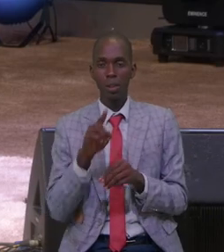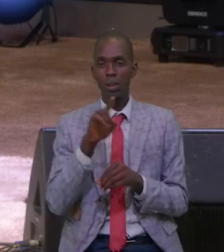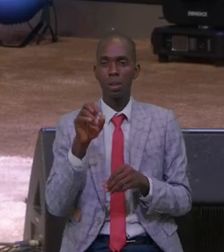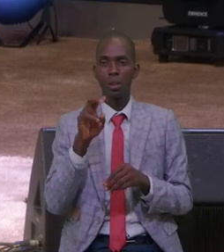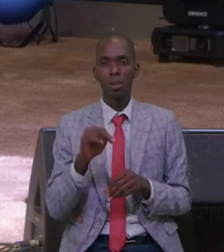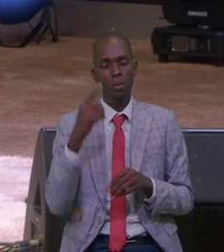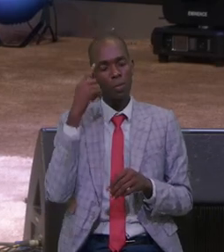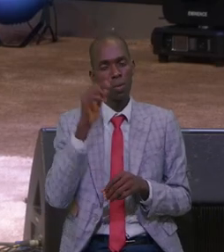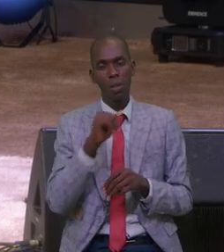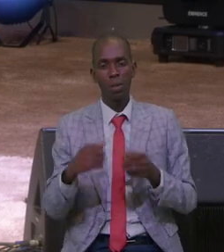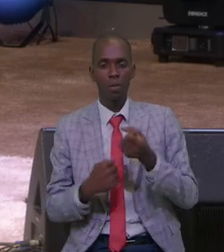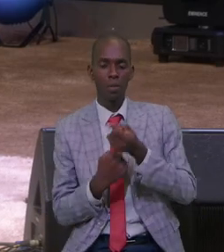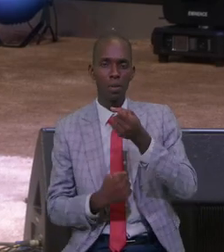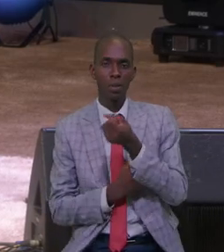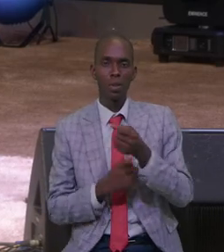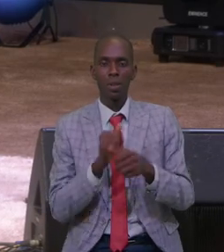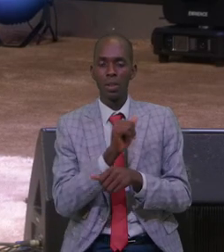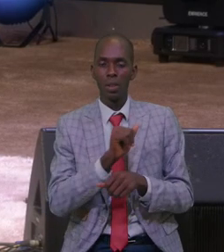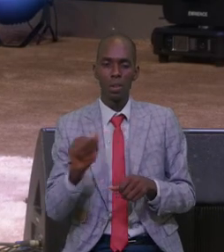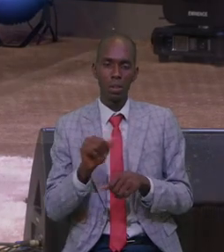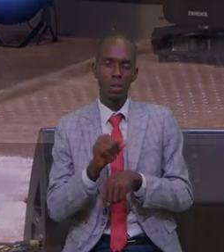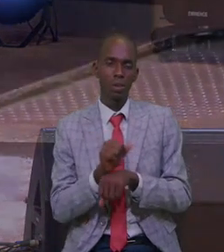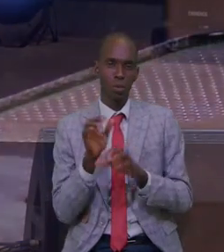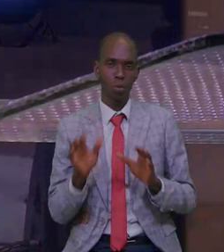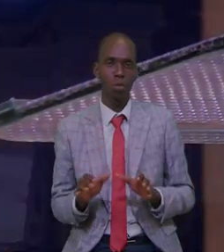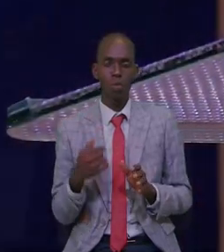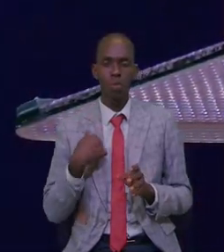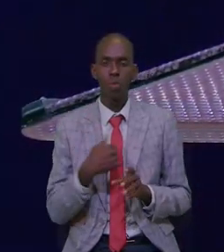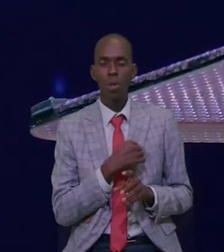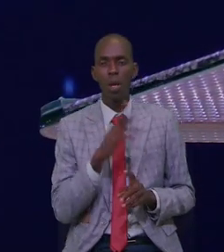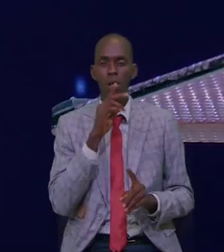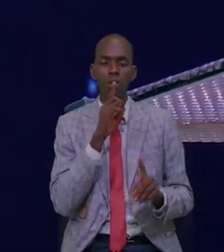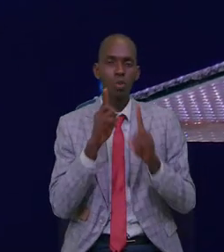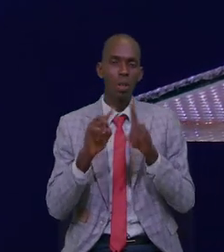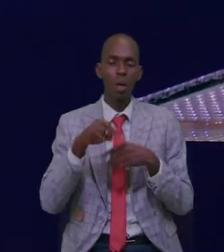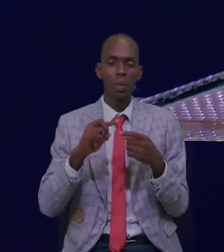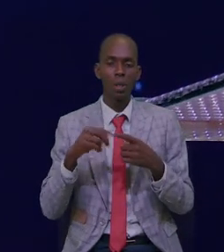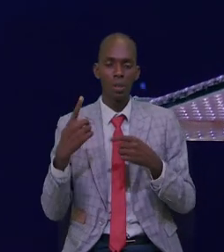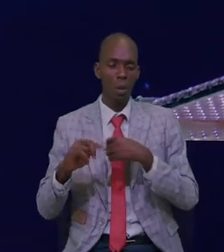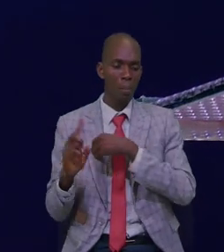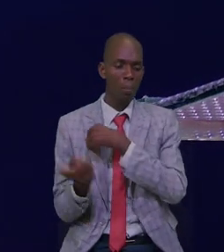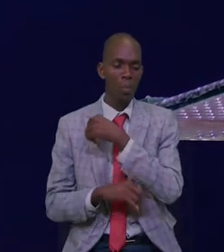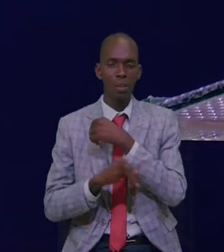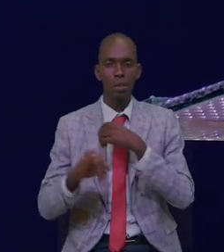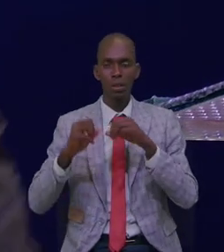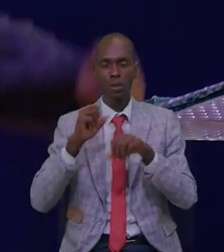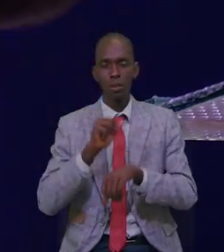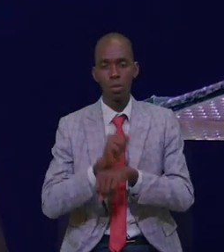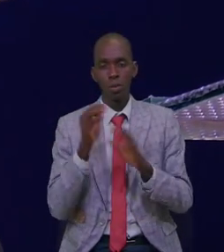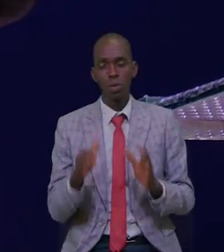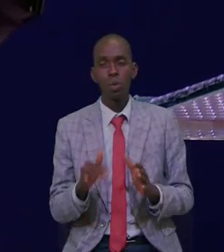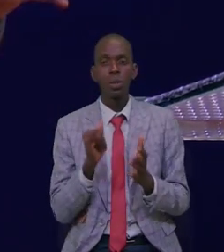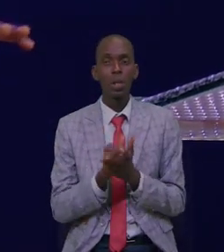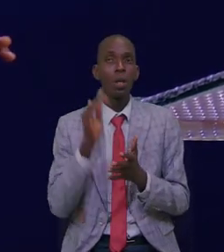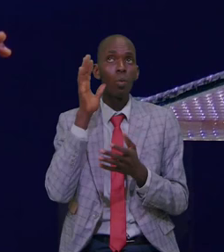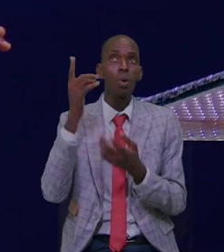foundation stone. We're talking about the smiting stone, the stone that will come eventually, and